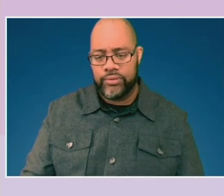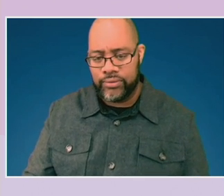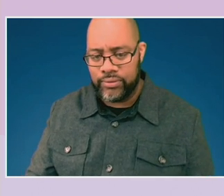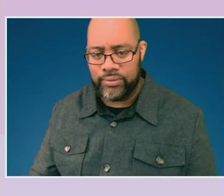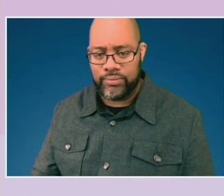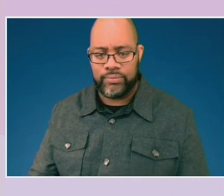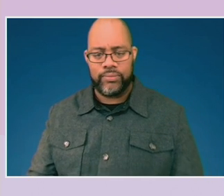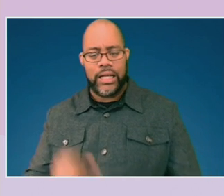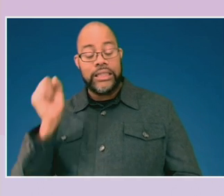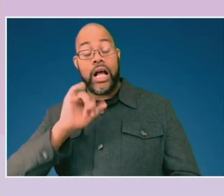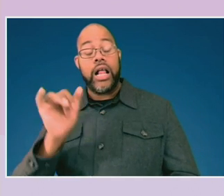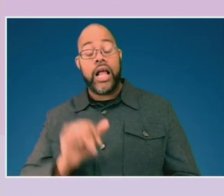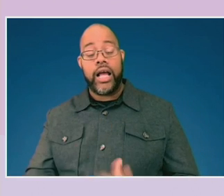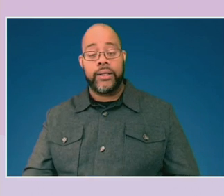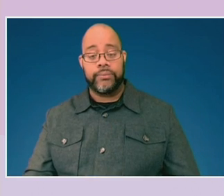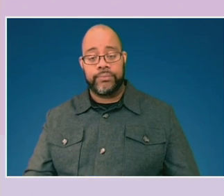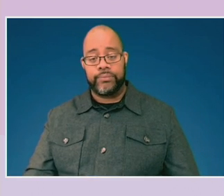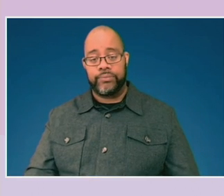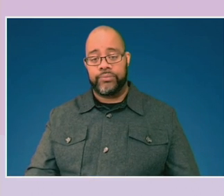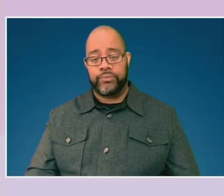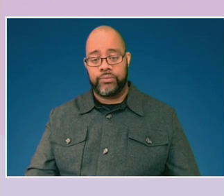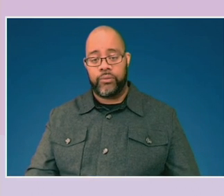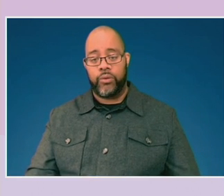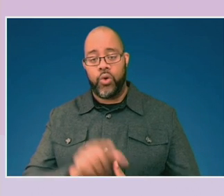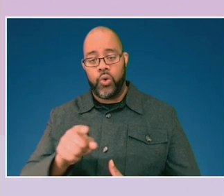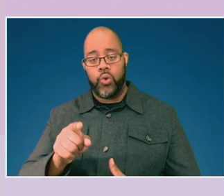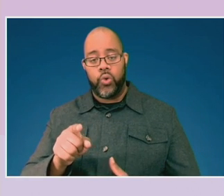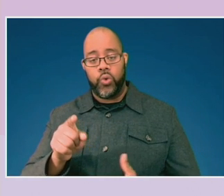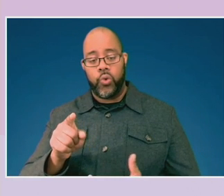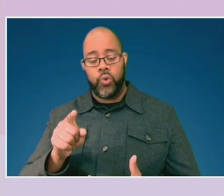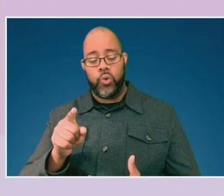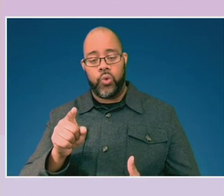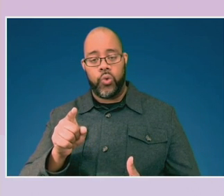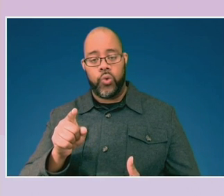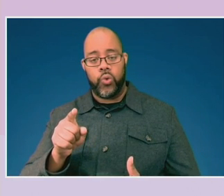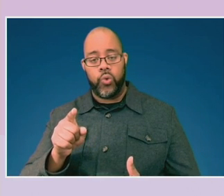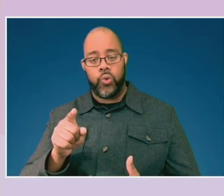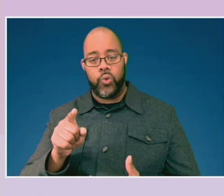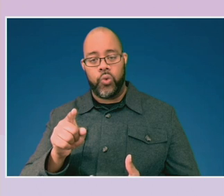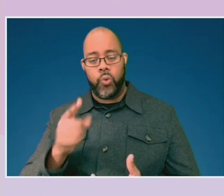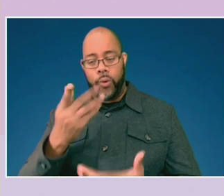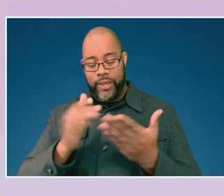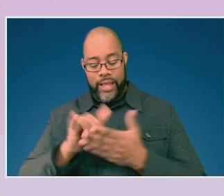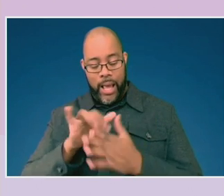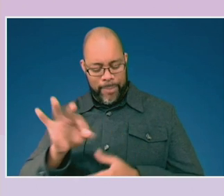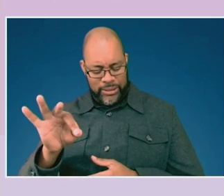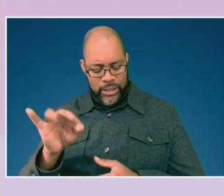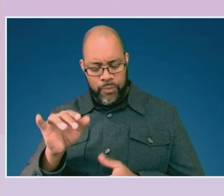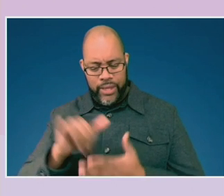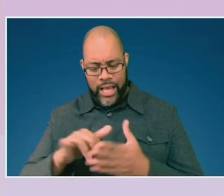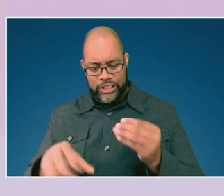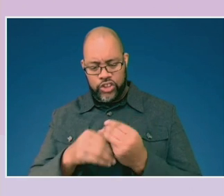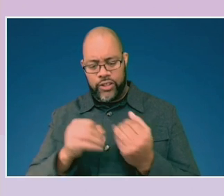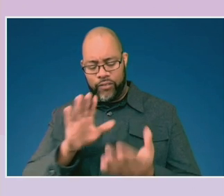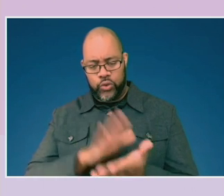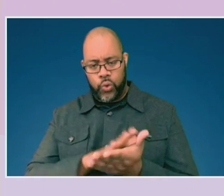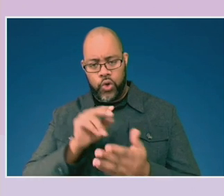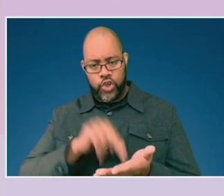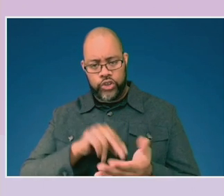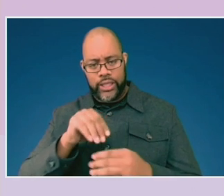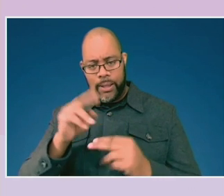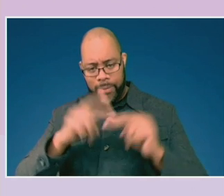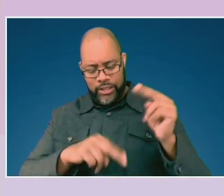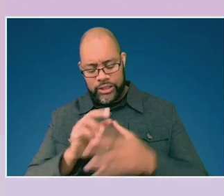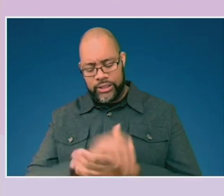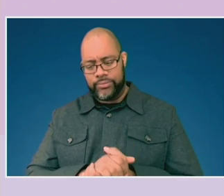like you're going to be one of the things that I just picked up on was the addition of school nurses in the buildings